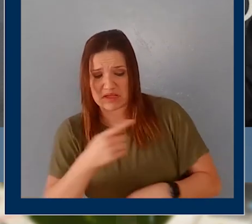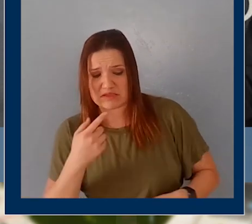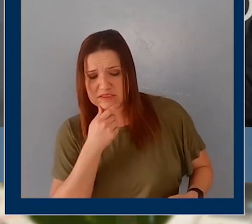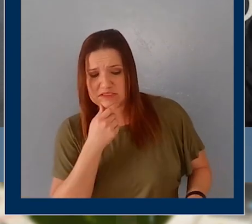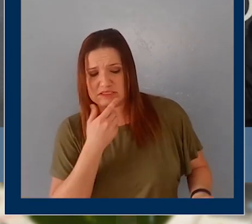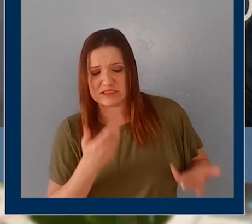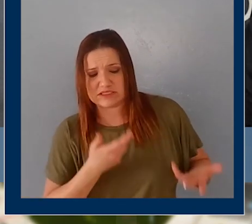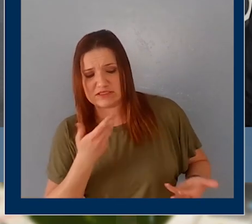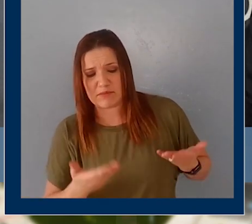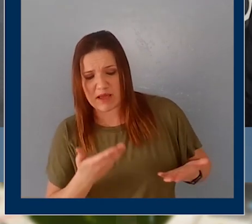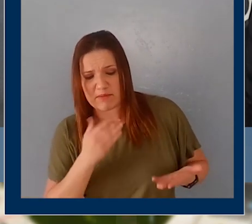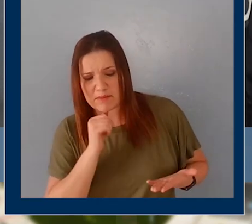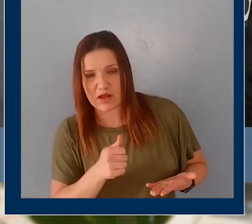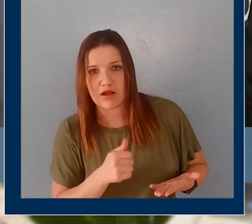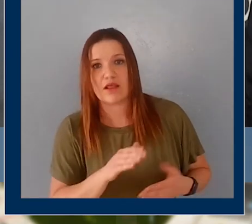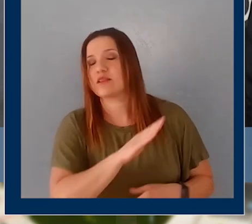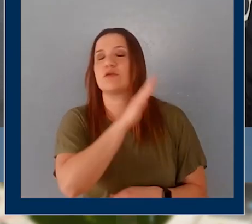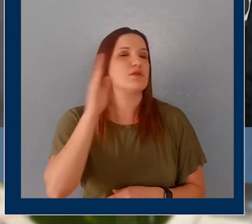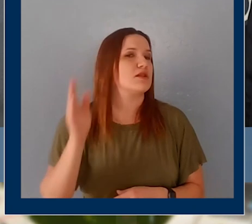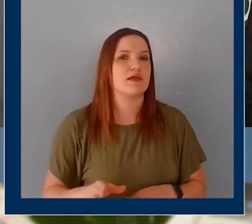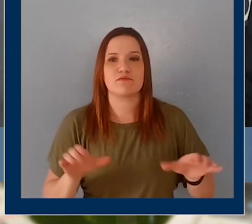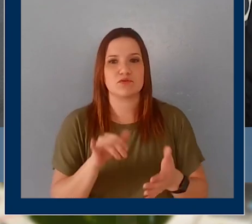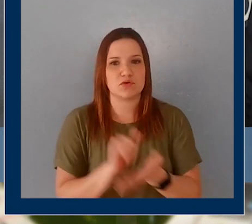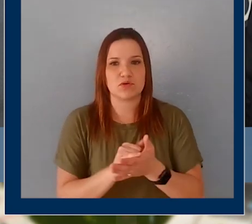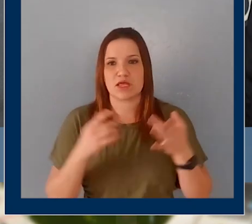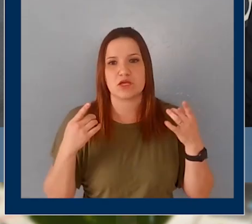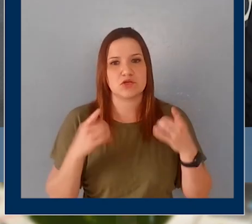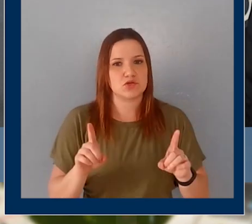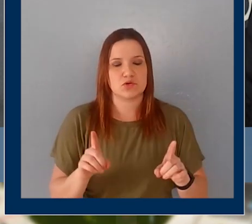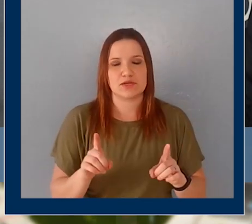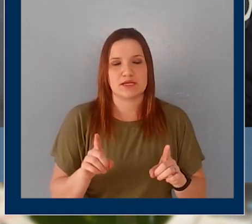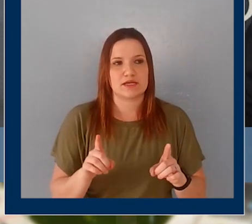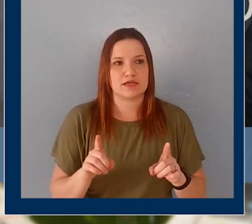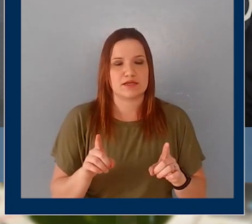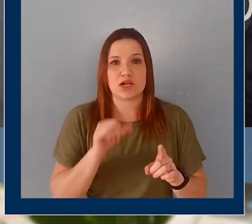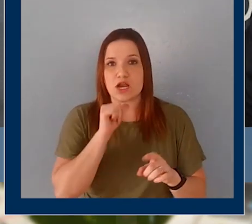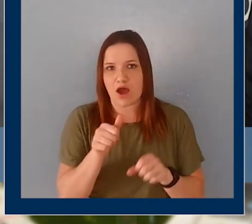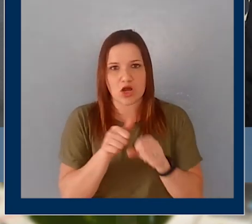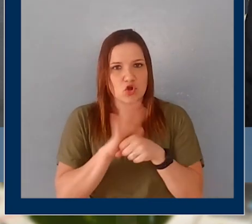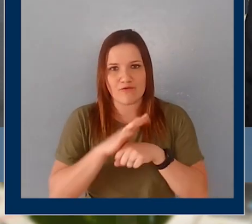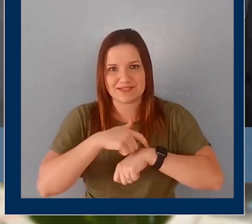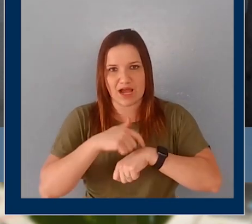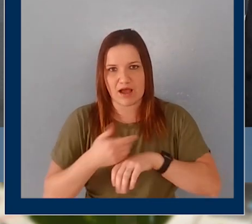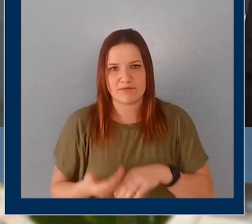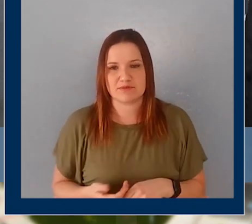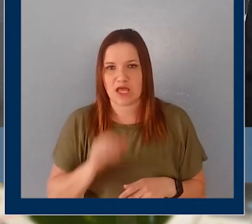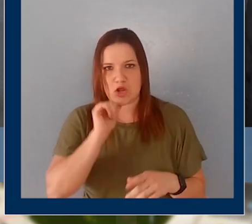that given what we're all experiencing right now, that, and there often are patients